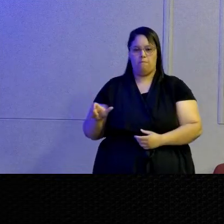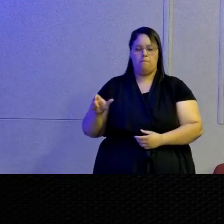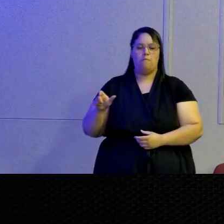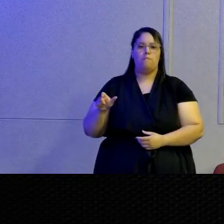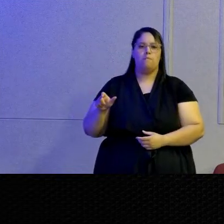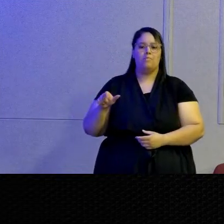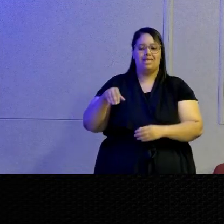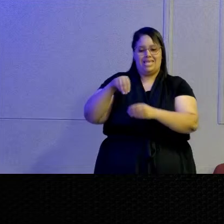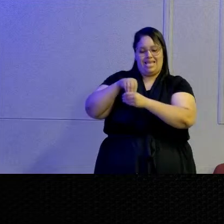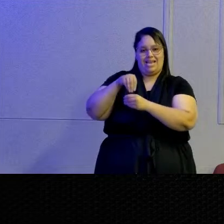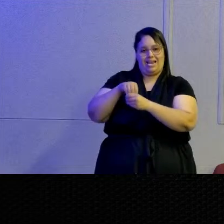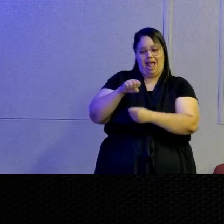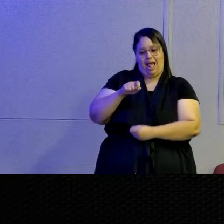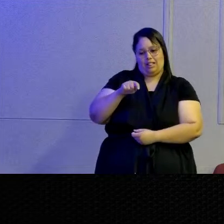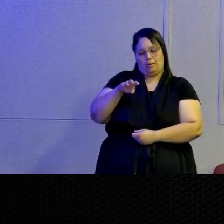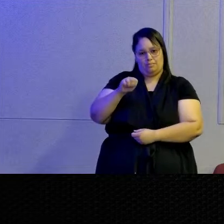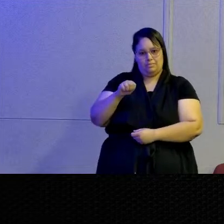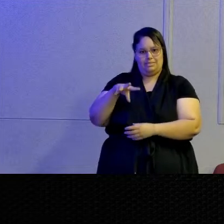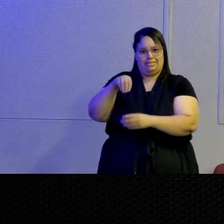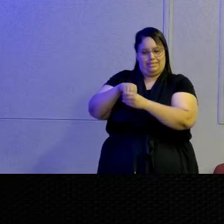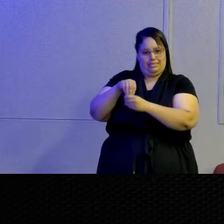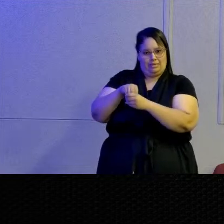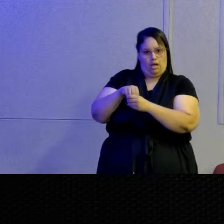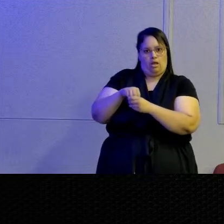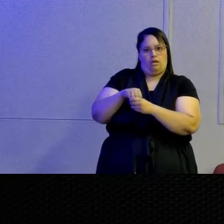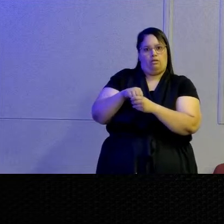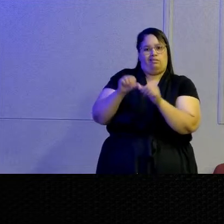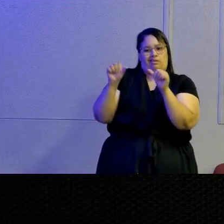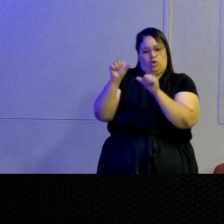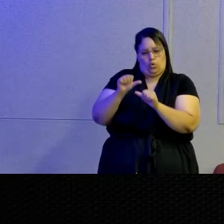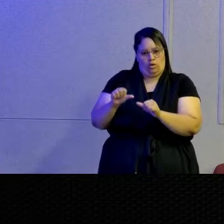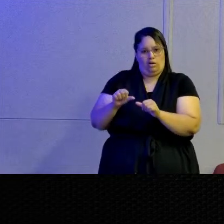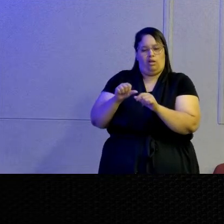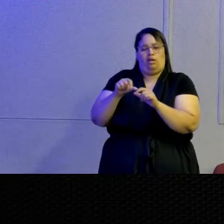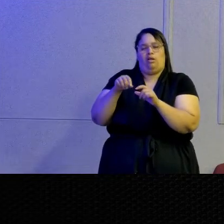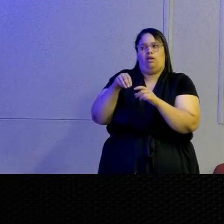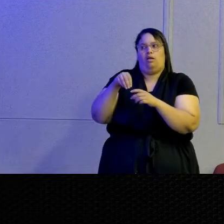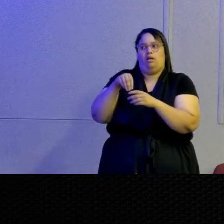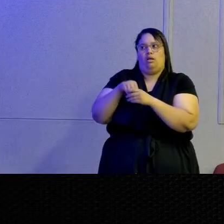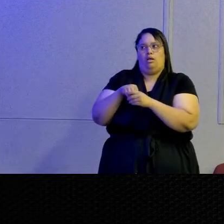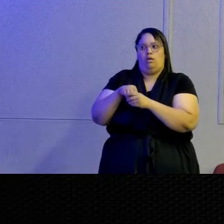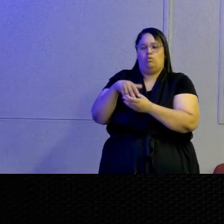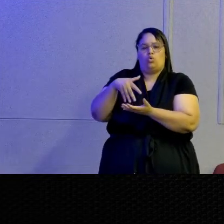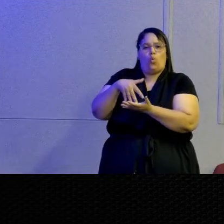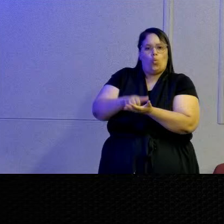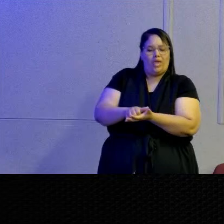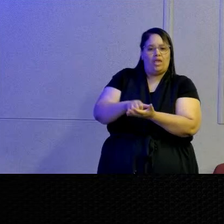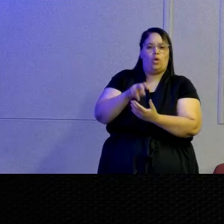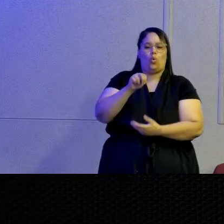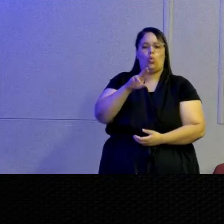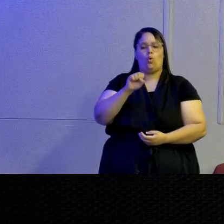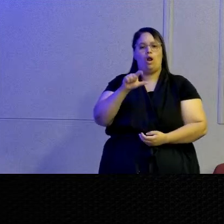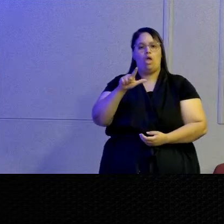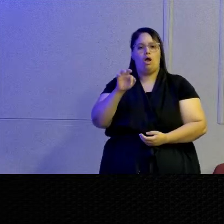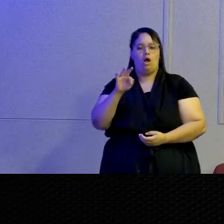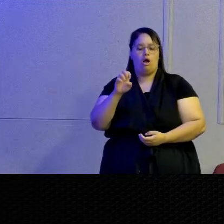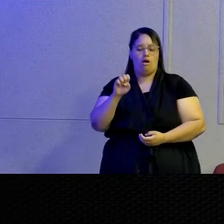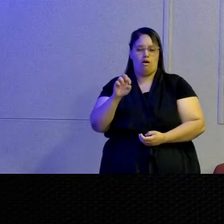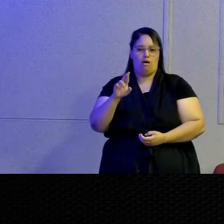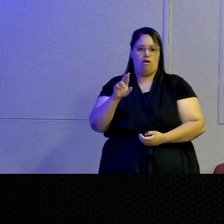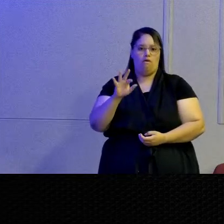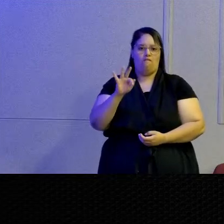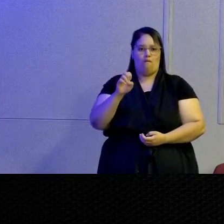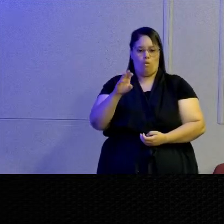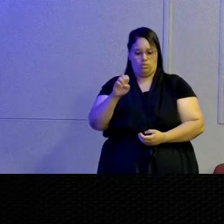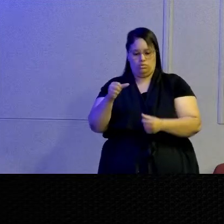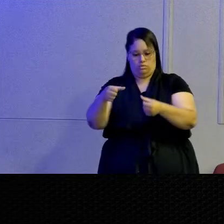inside atoms, inside nuclei, the weak force that causes forms of radioactivity, and the strong force